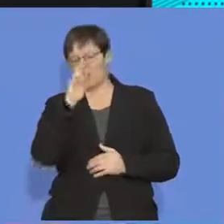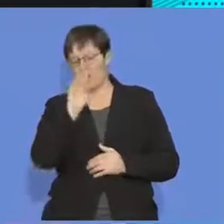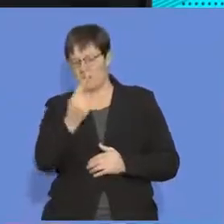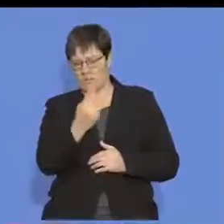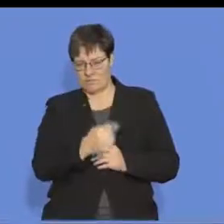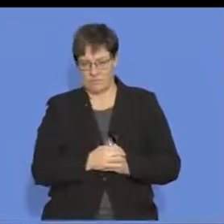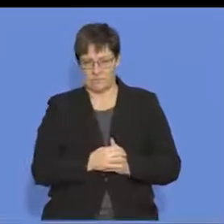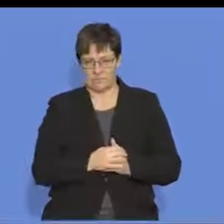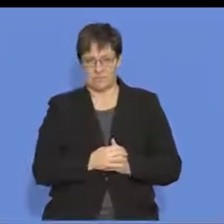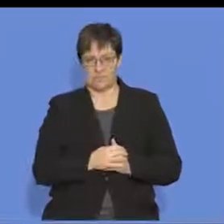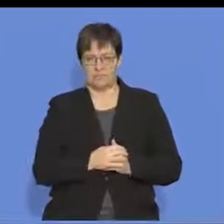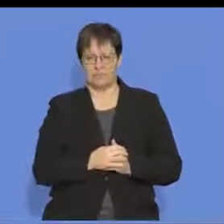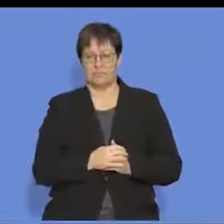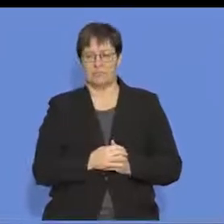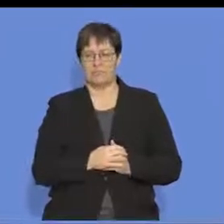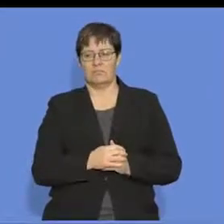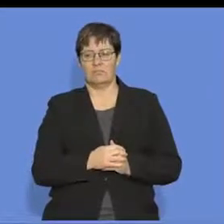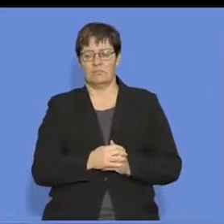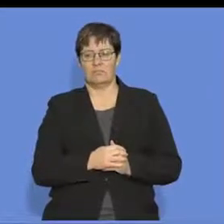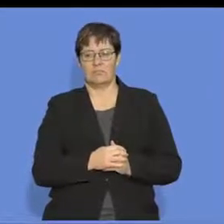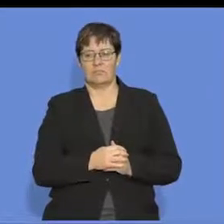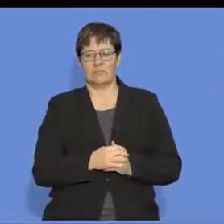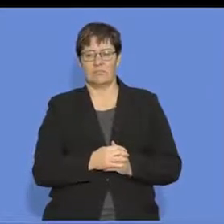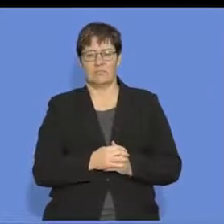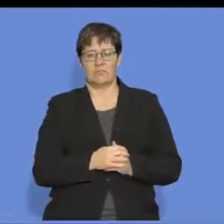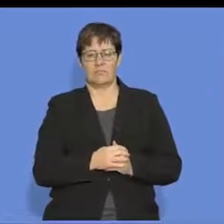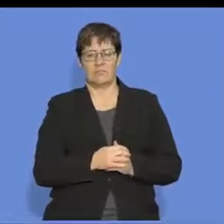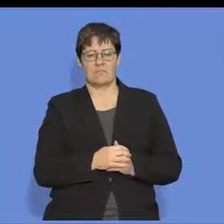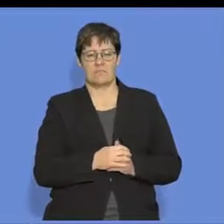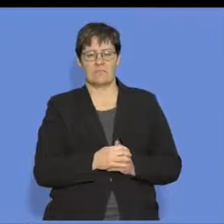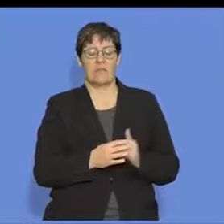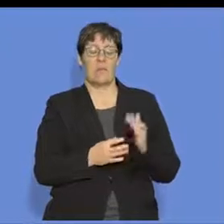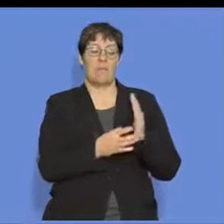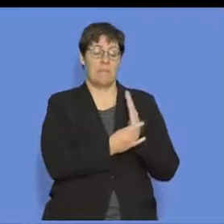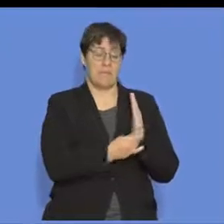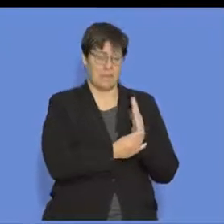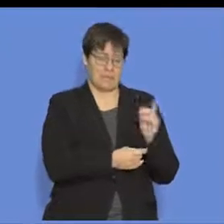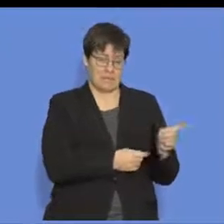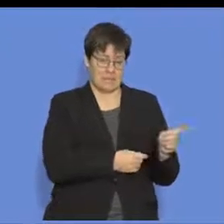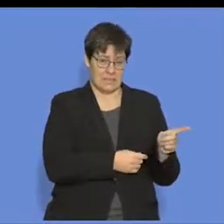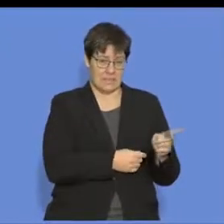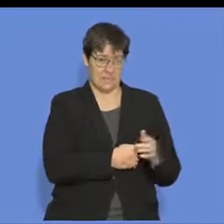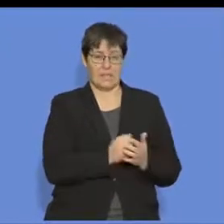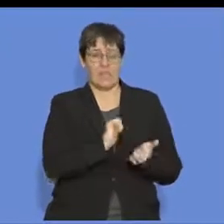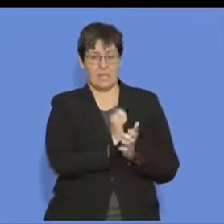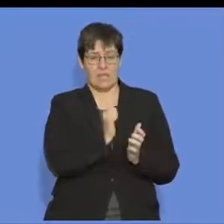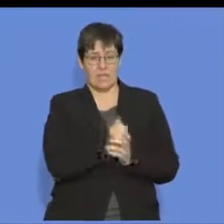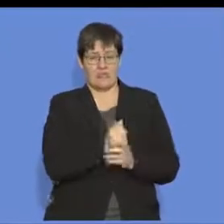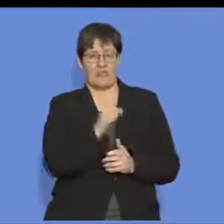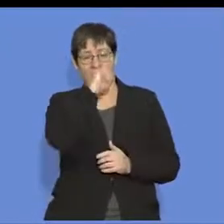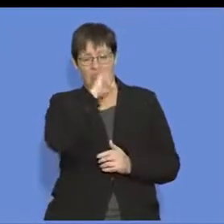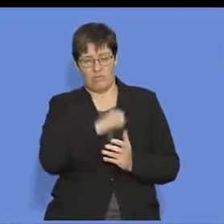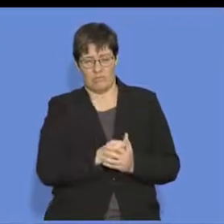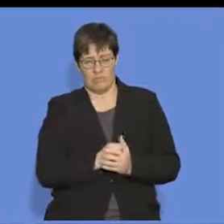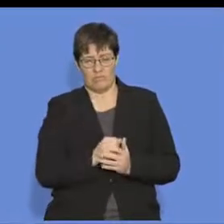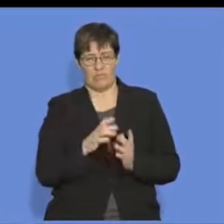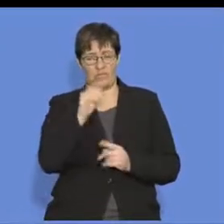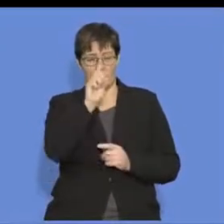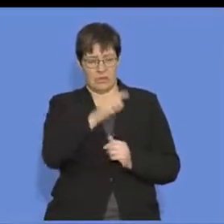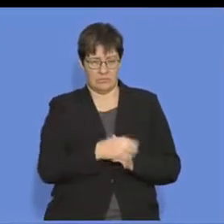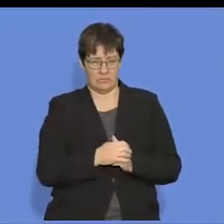first. So here, meat, I can take meat, mash, ice cream. That's 1